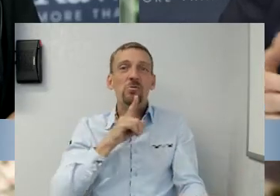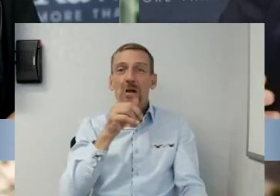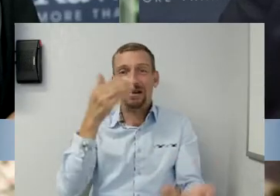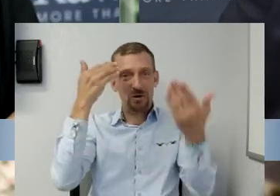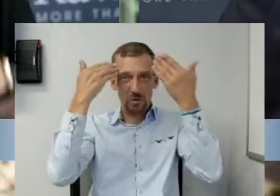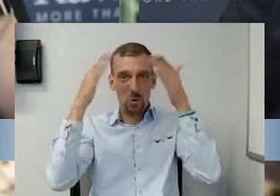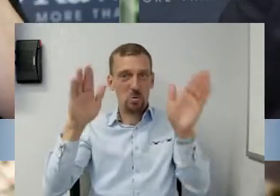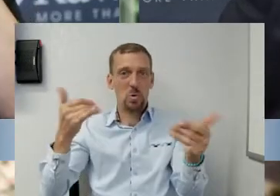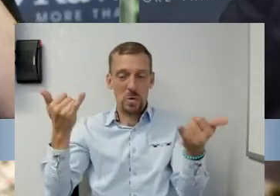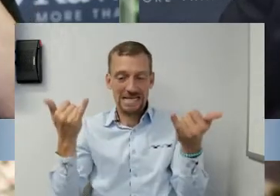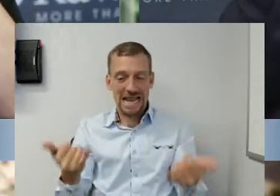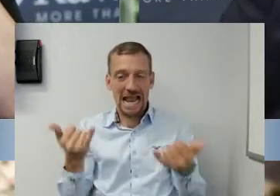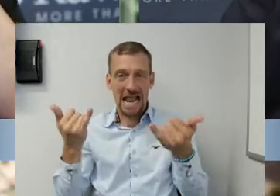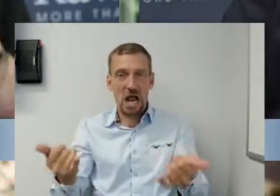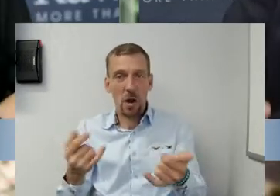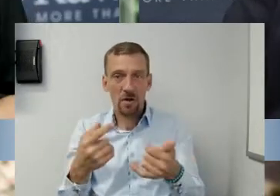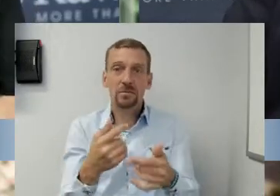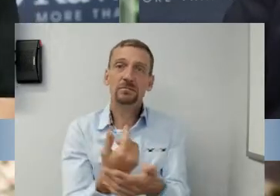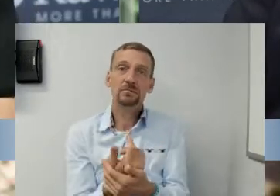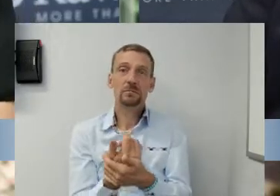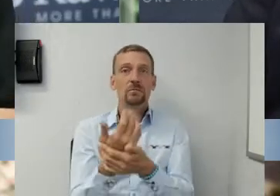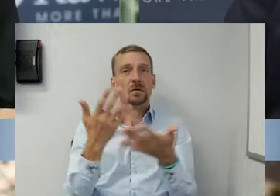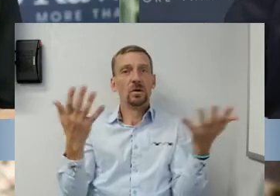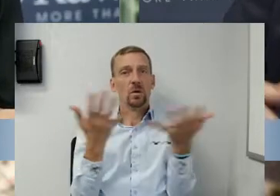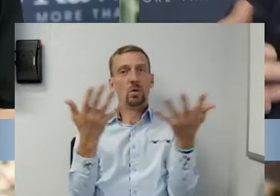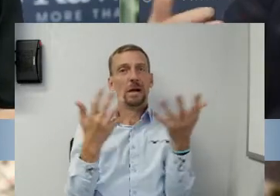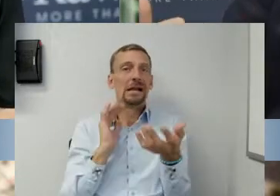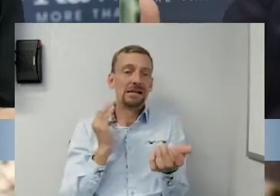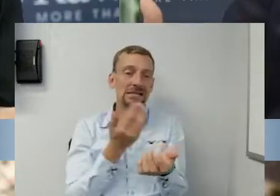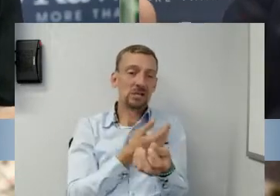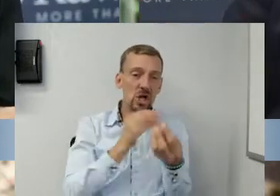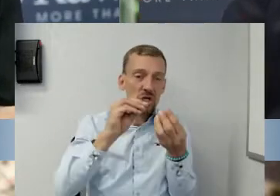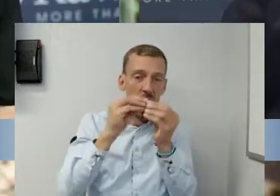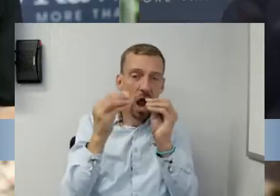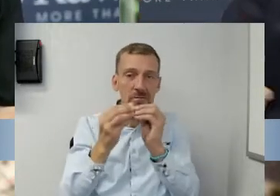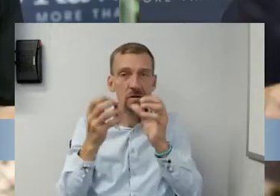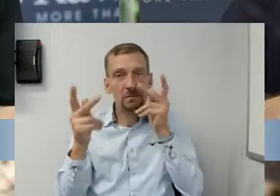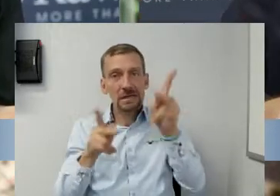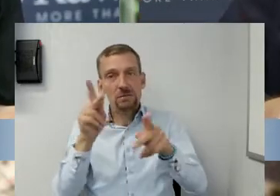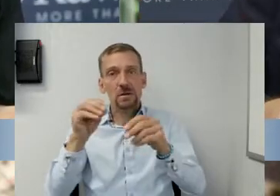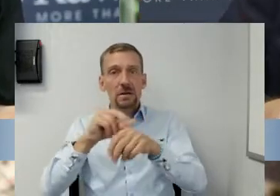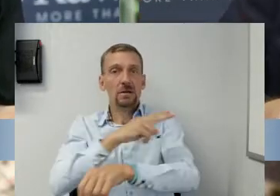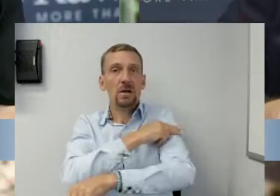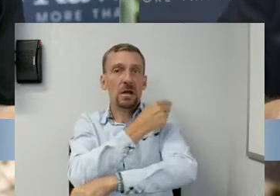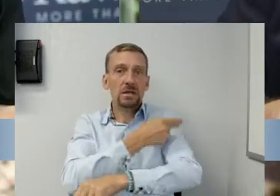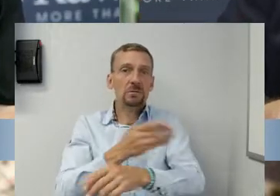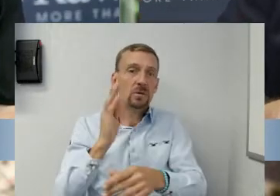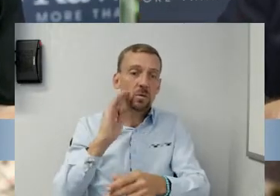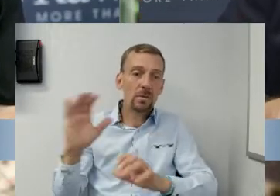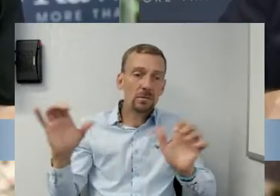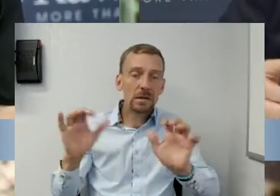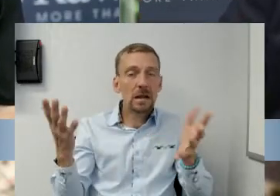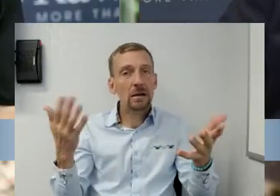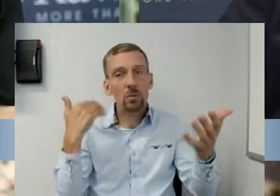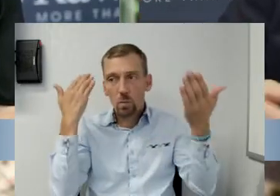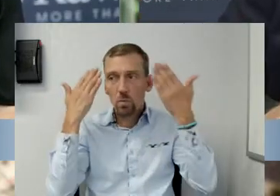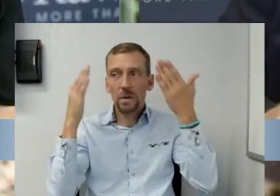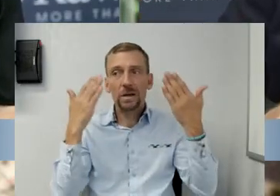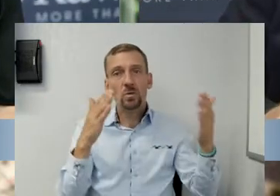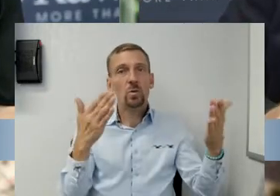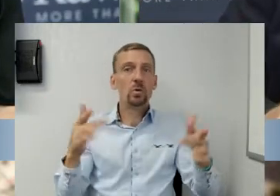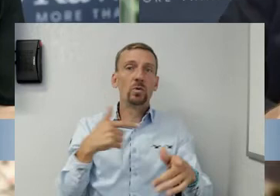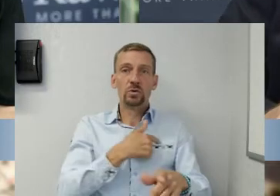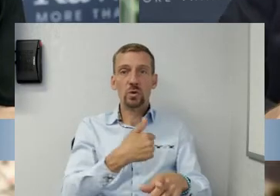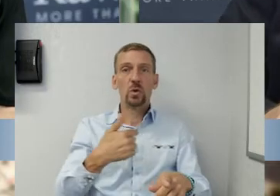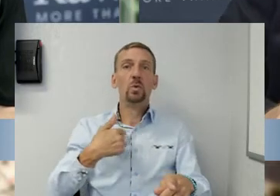now not knowing for certain, what is our census going to be like? What are surgical volumes going to be like? And so we're going